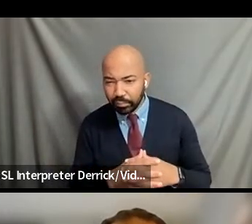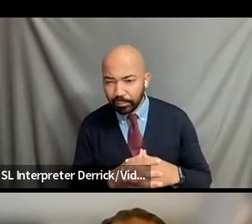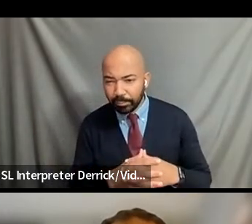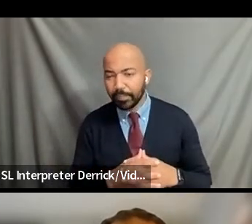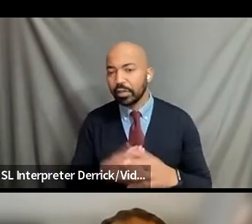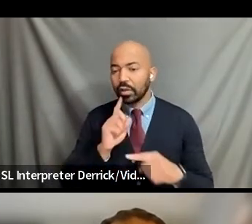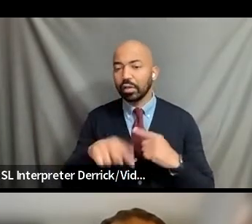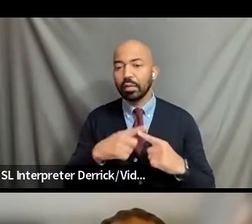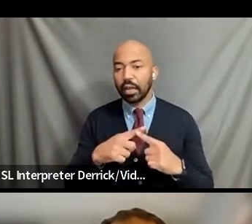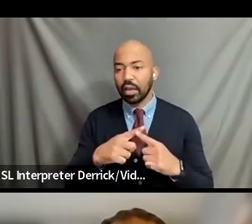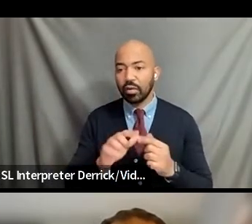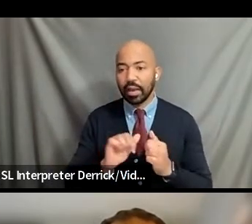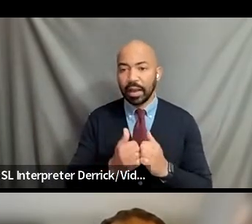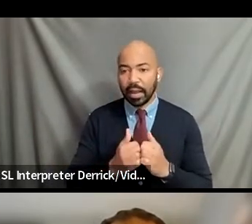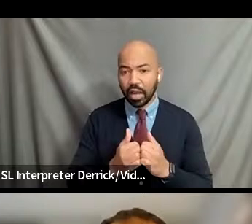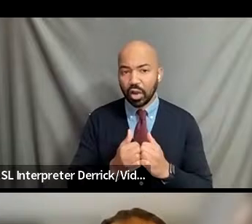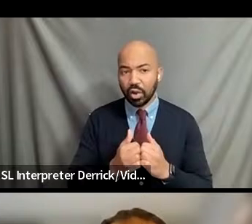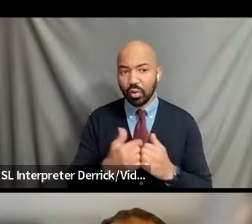I can you hear me now?